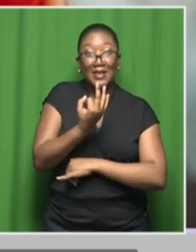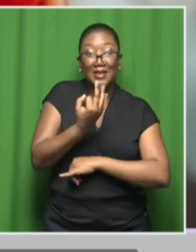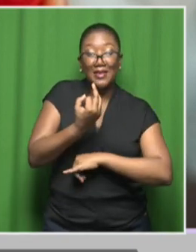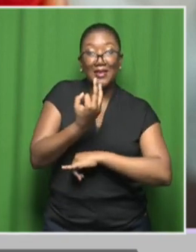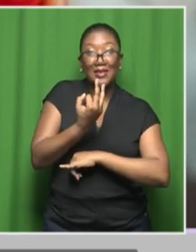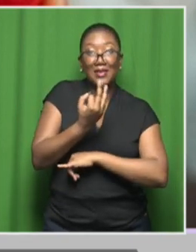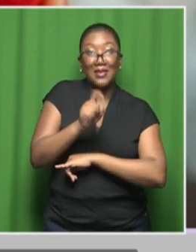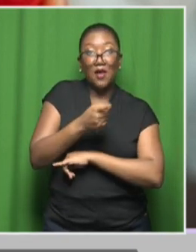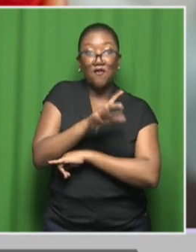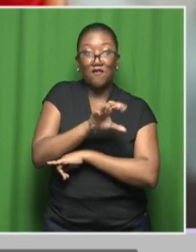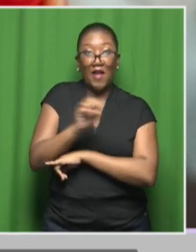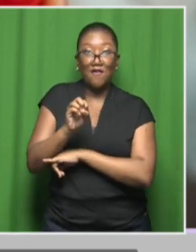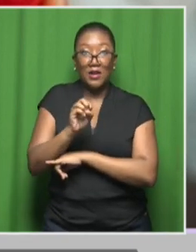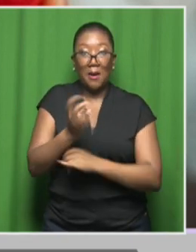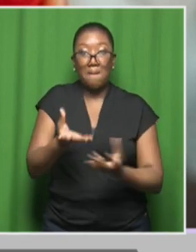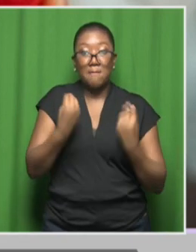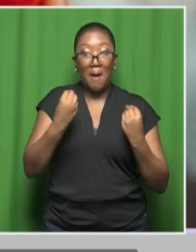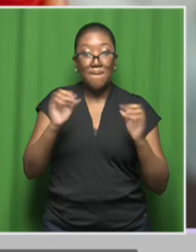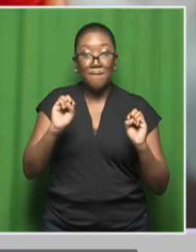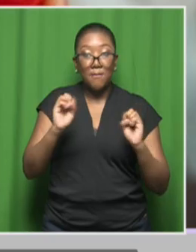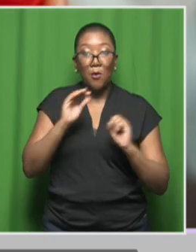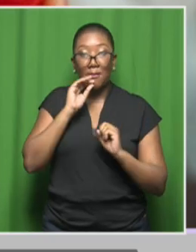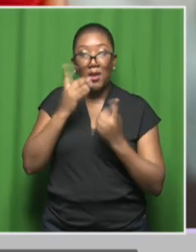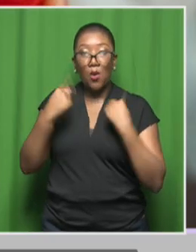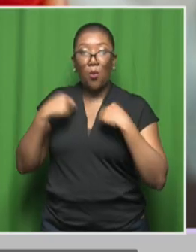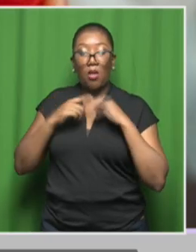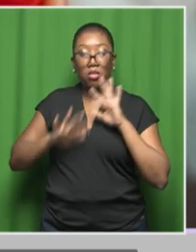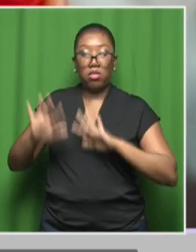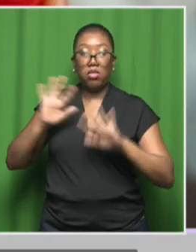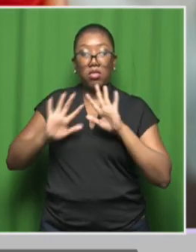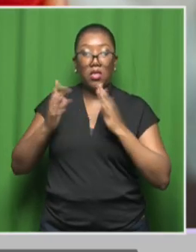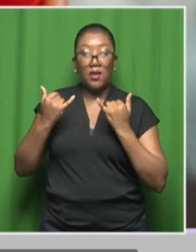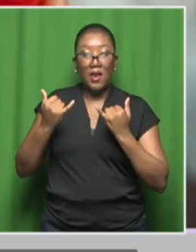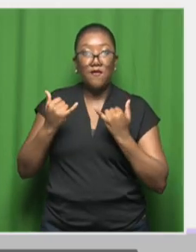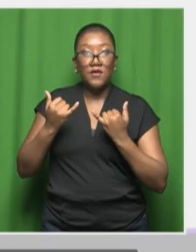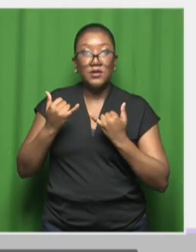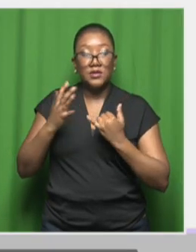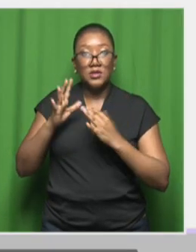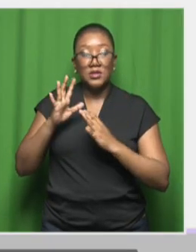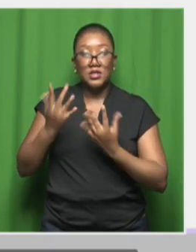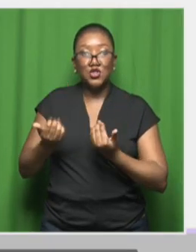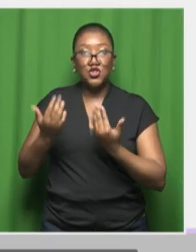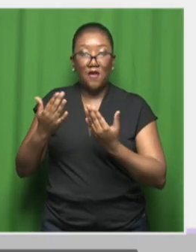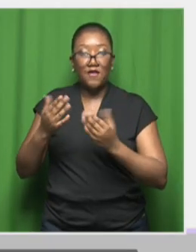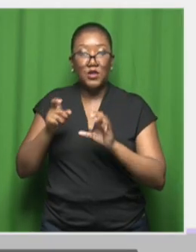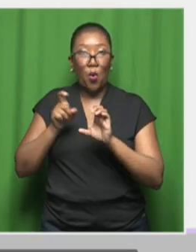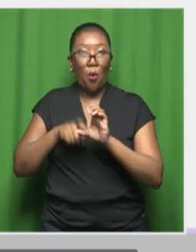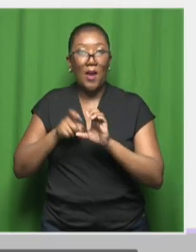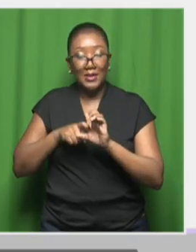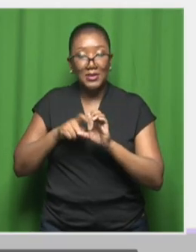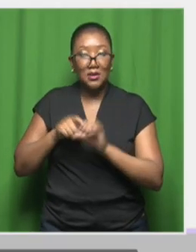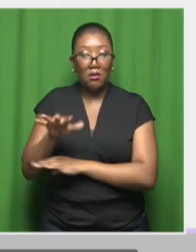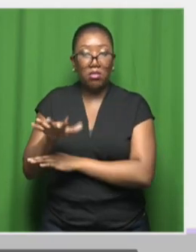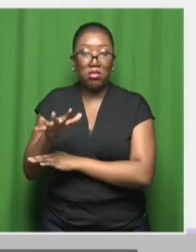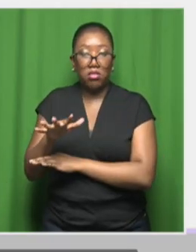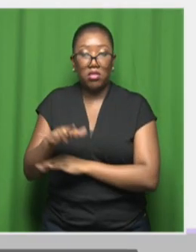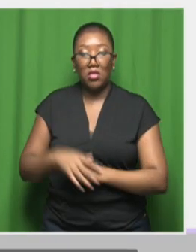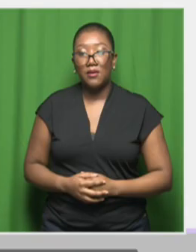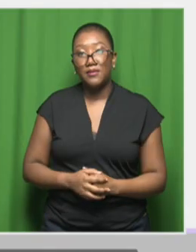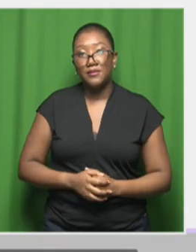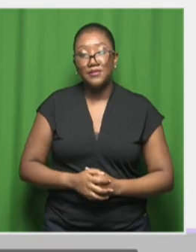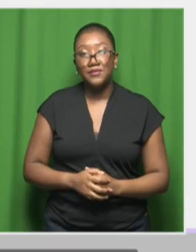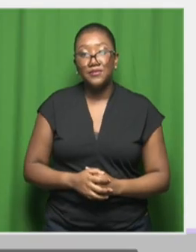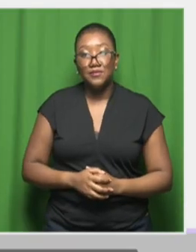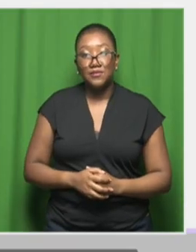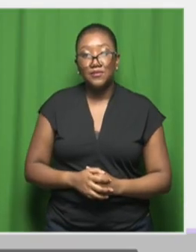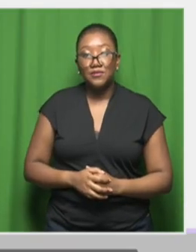And that could lead to a compromise in terms of the quality of service that is provided by healthcare professionals.